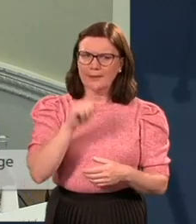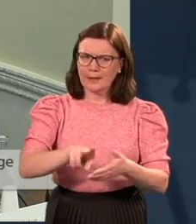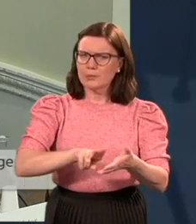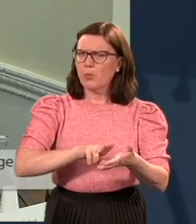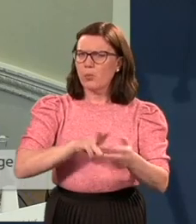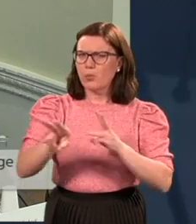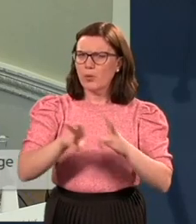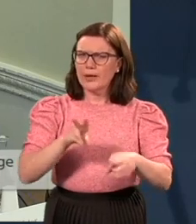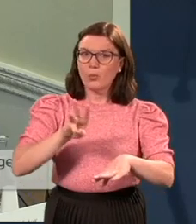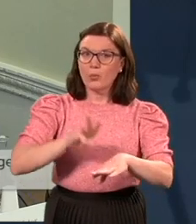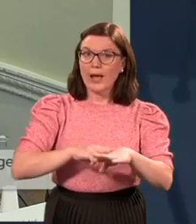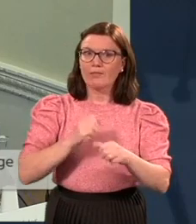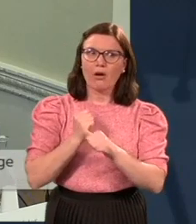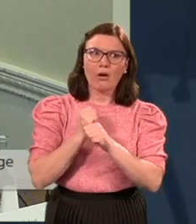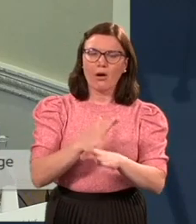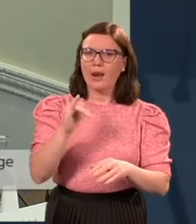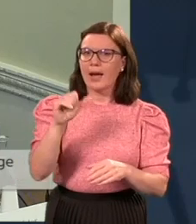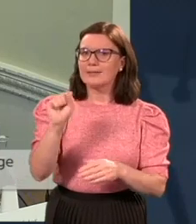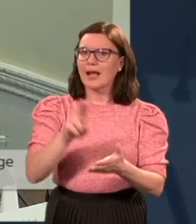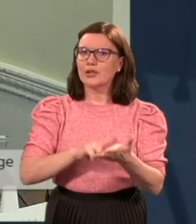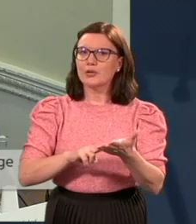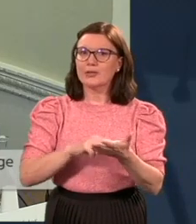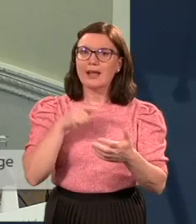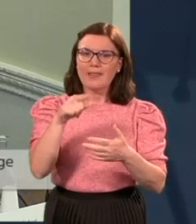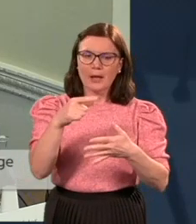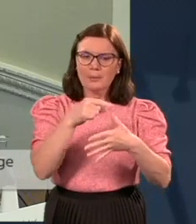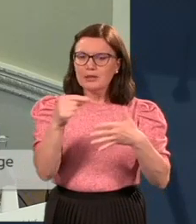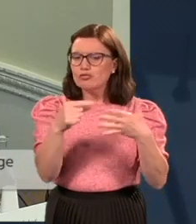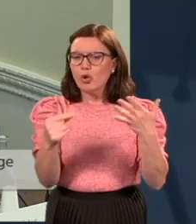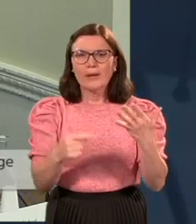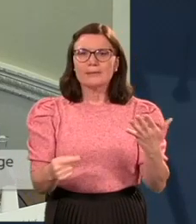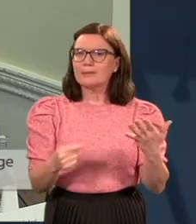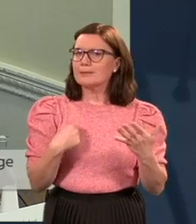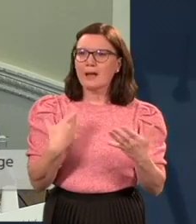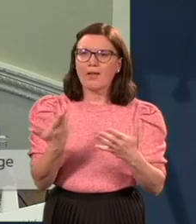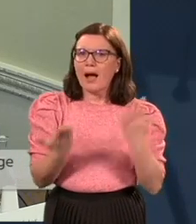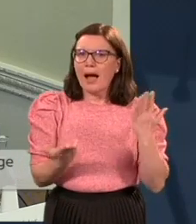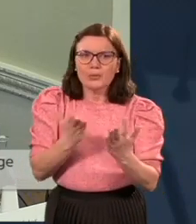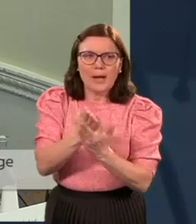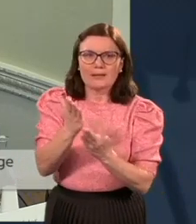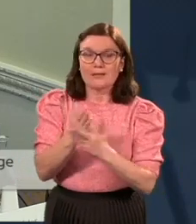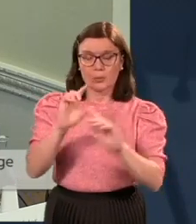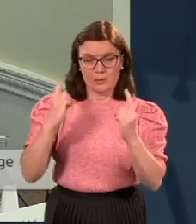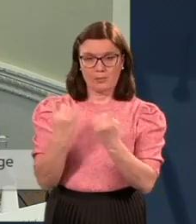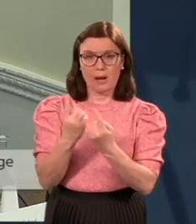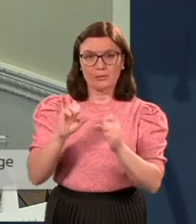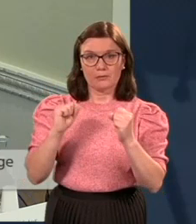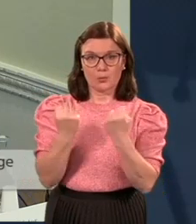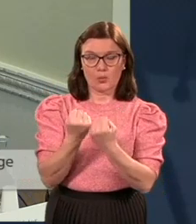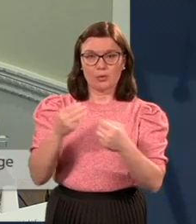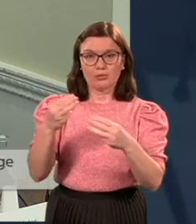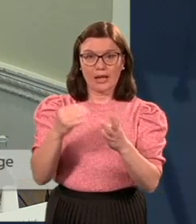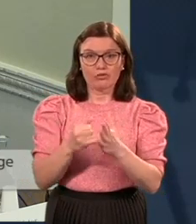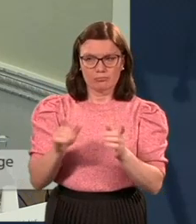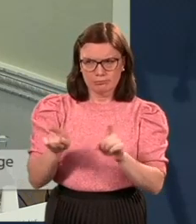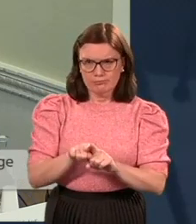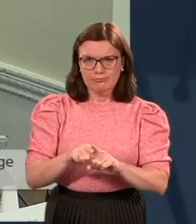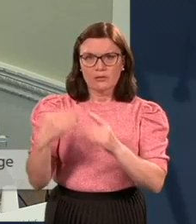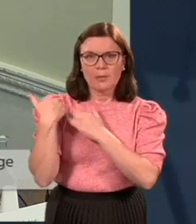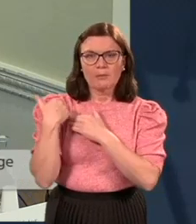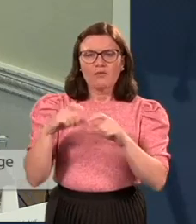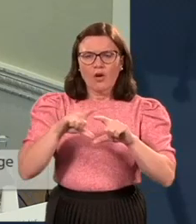be expanded to be part of our suite of options for them. The Department of Social Protection is also responsible for a